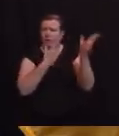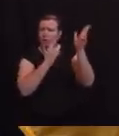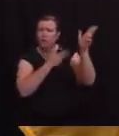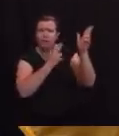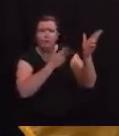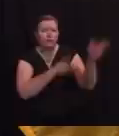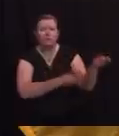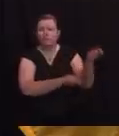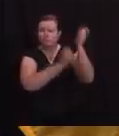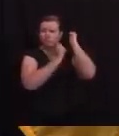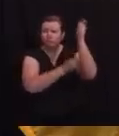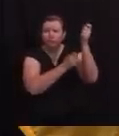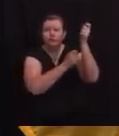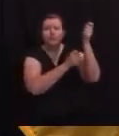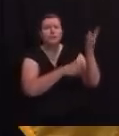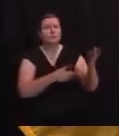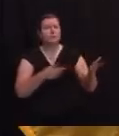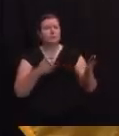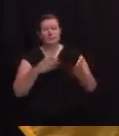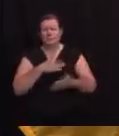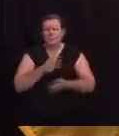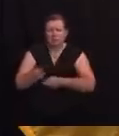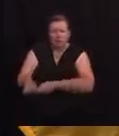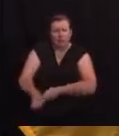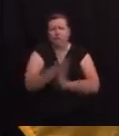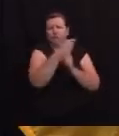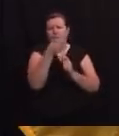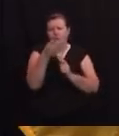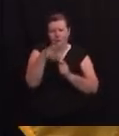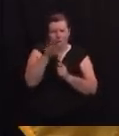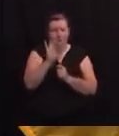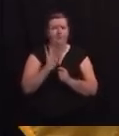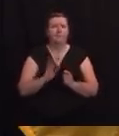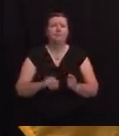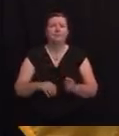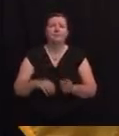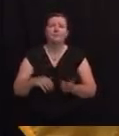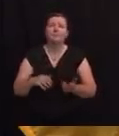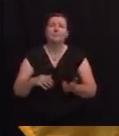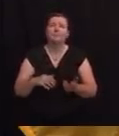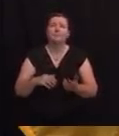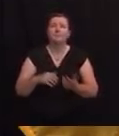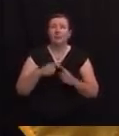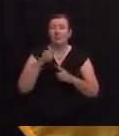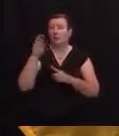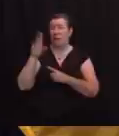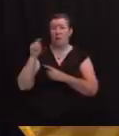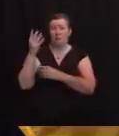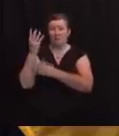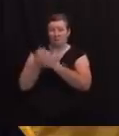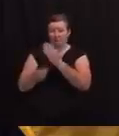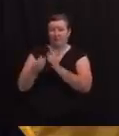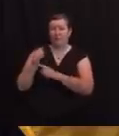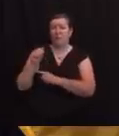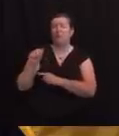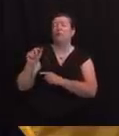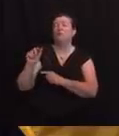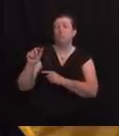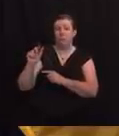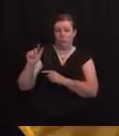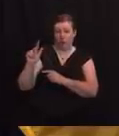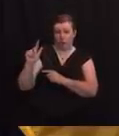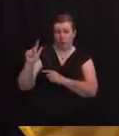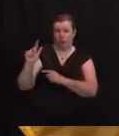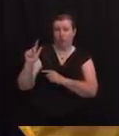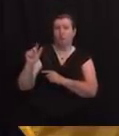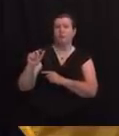round of golf. 3 days after Robert's passing on February 25th, the virus took Constance at the